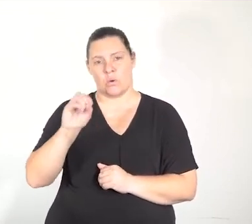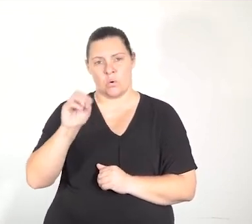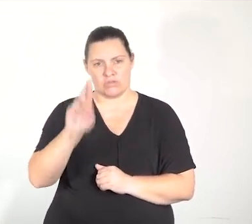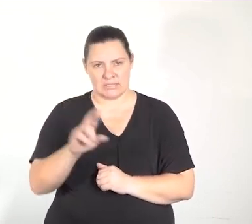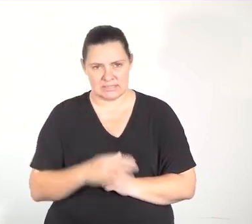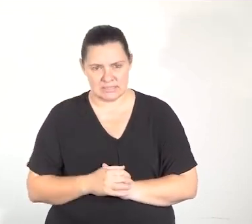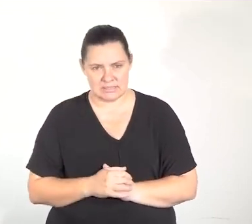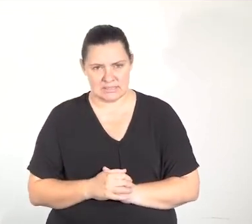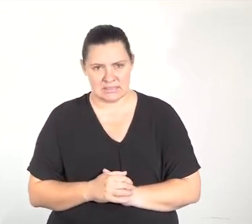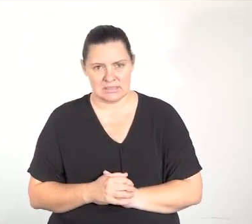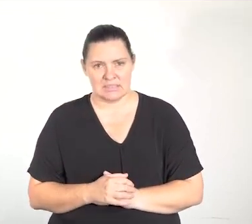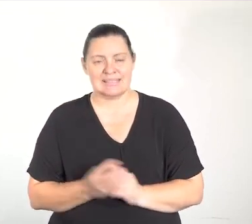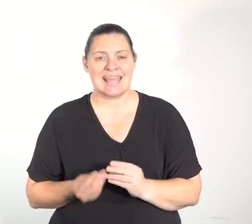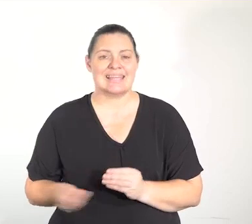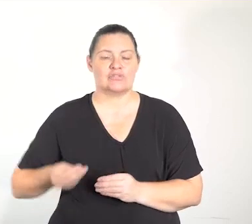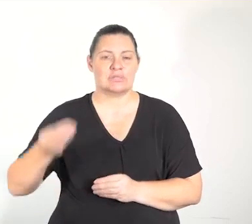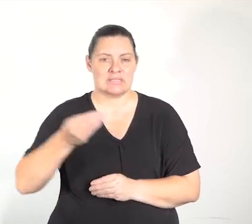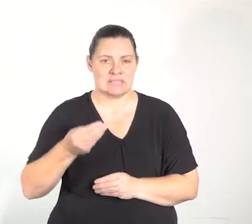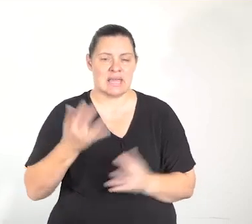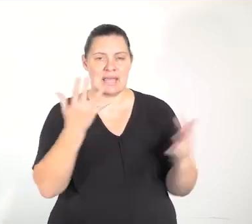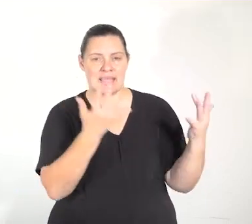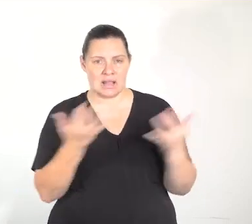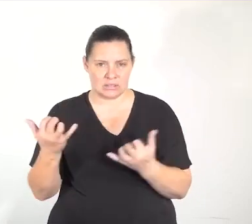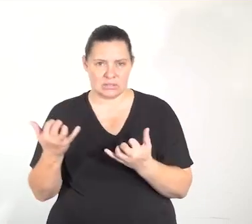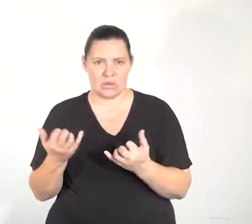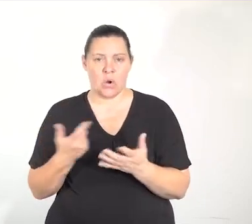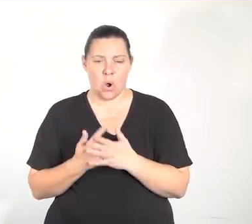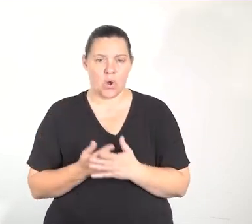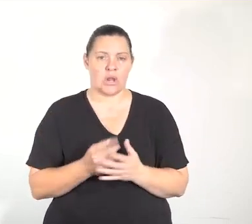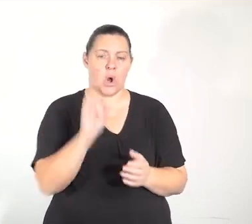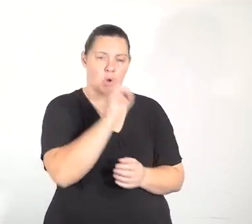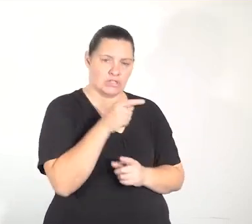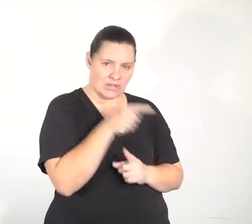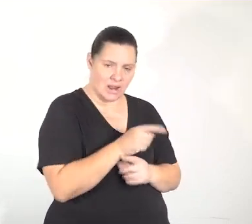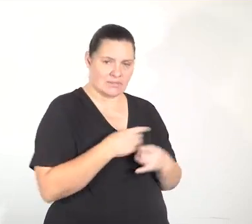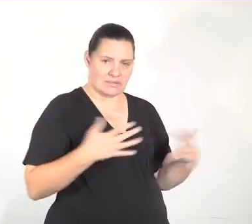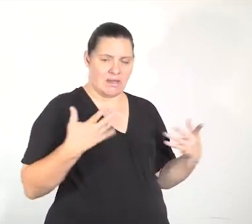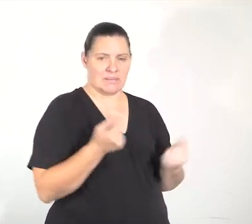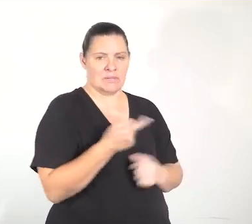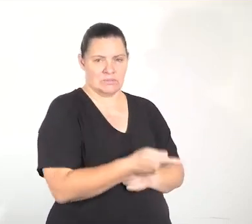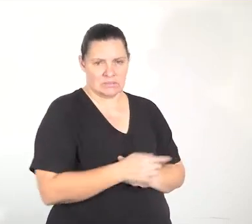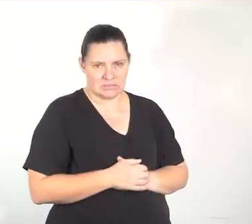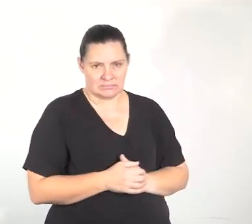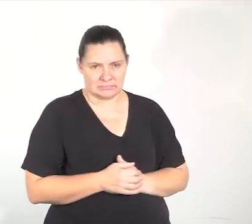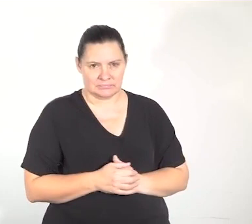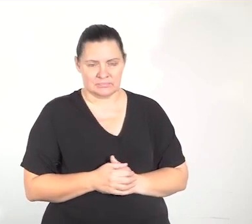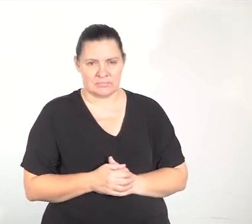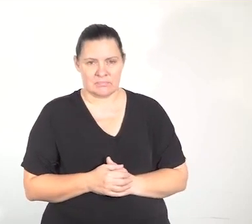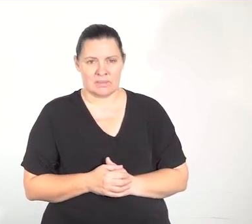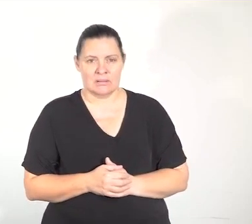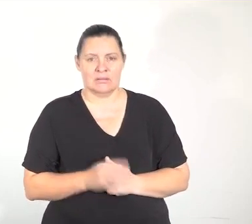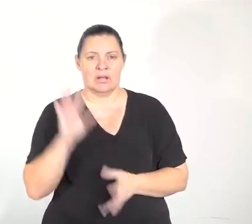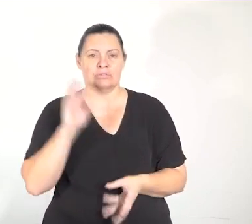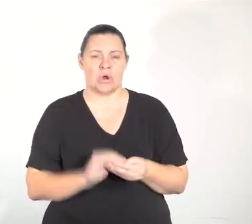210 rands. Remember, the interest is calculated on the original amount. So, what is